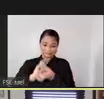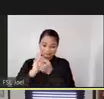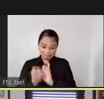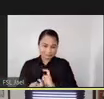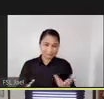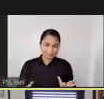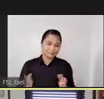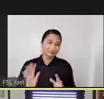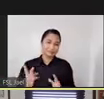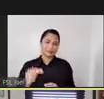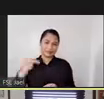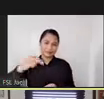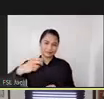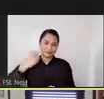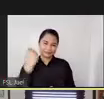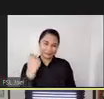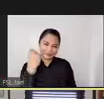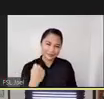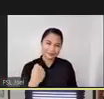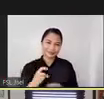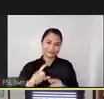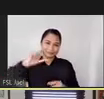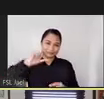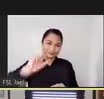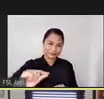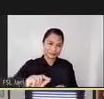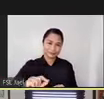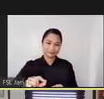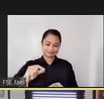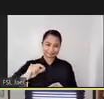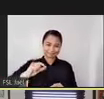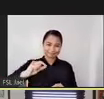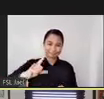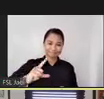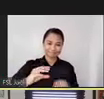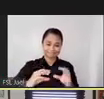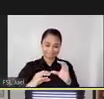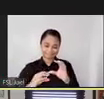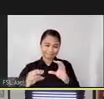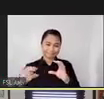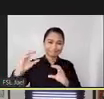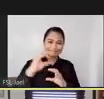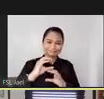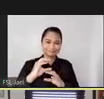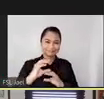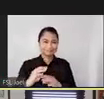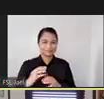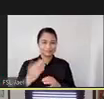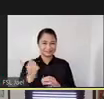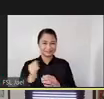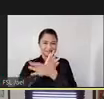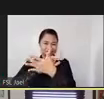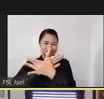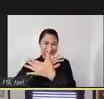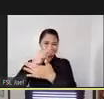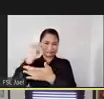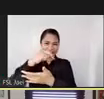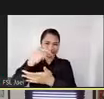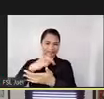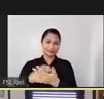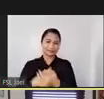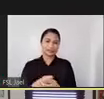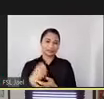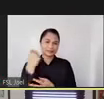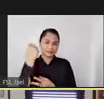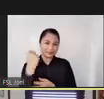if we want to talk about urgency, this is what we're going to have to talk about first. Next